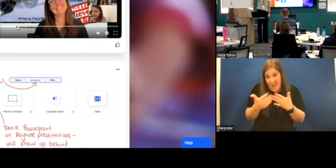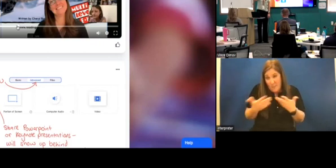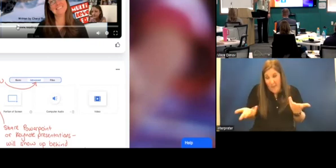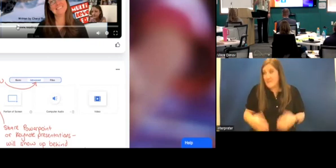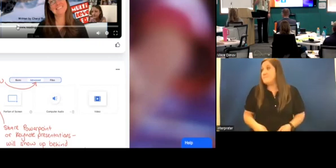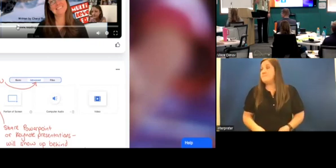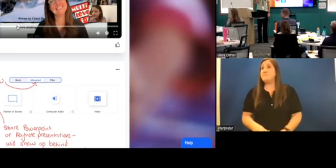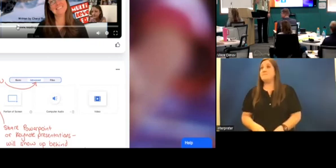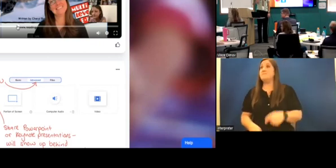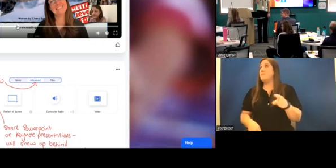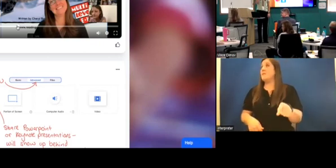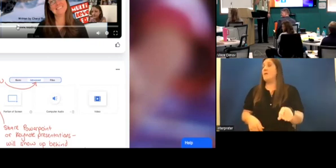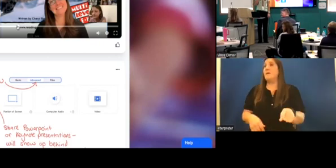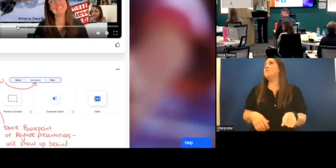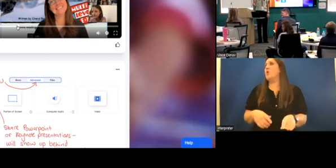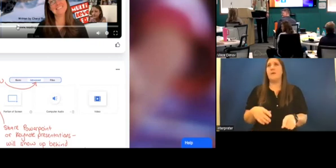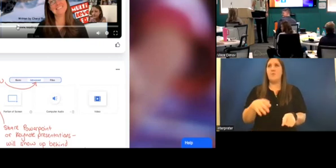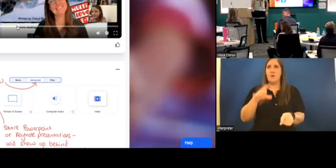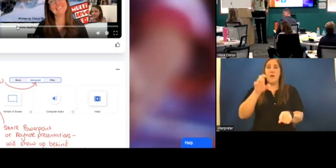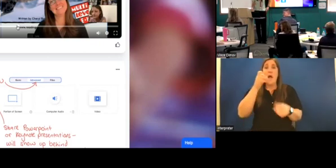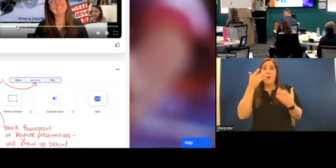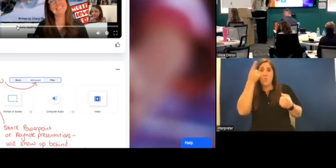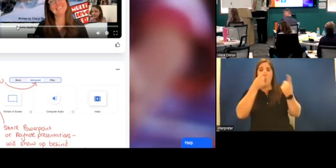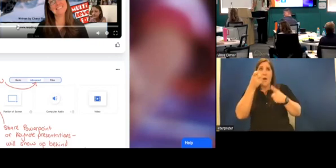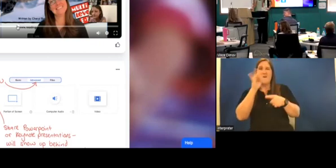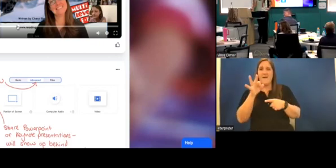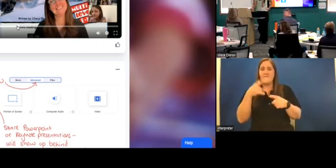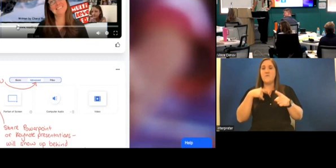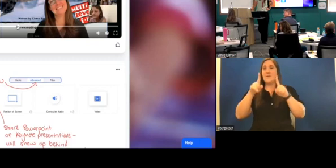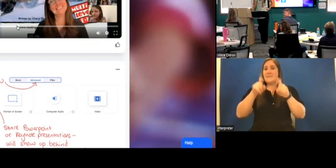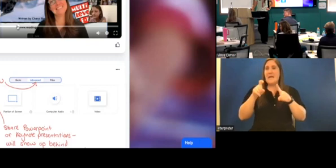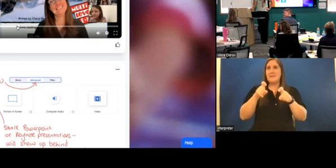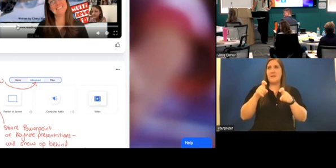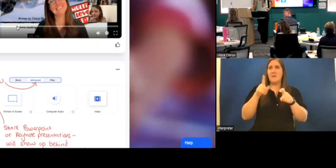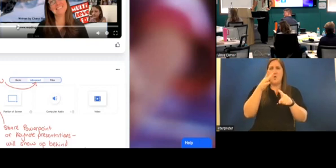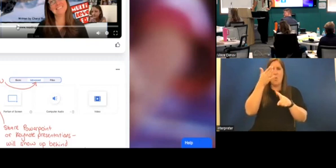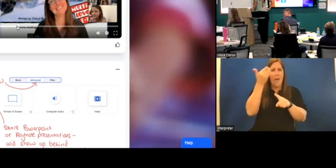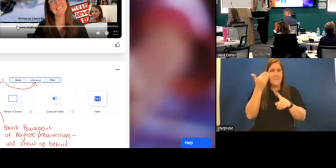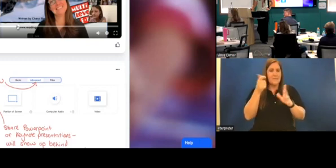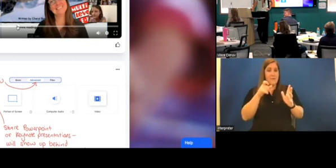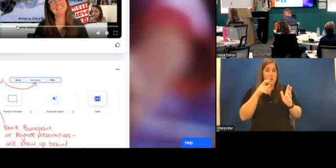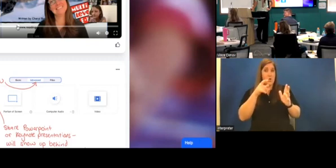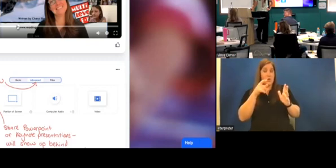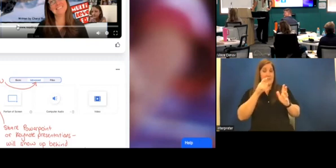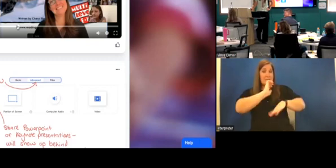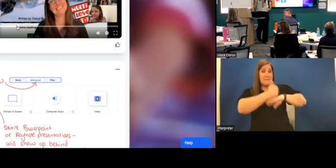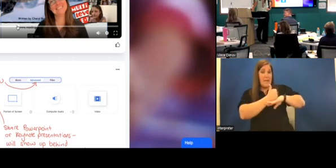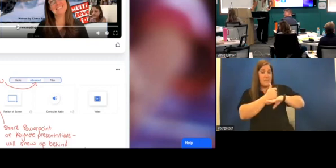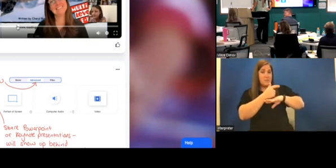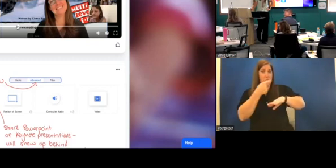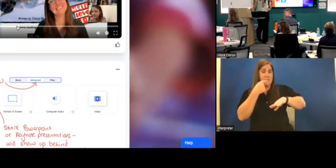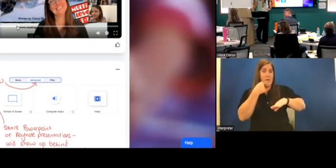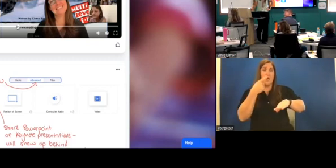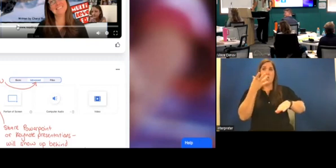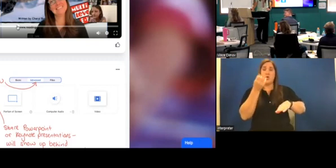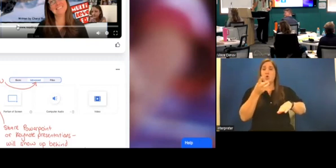Did you have a question? I was just wondering if you tested it all, because you can, in your profile settings, decide if you want your own image